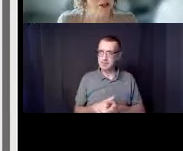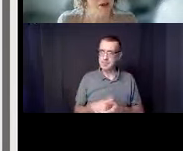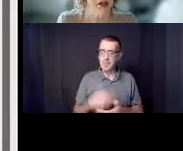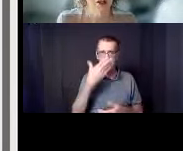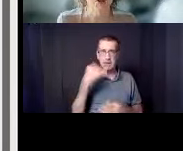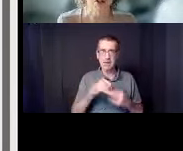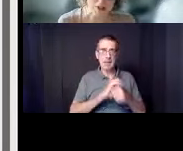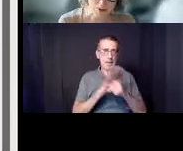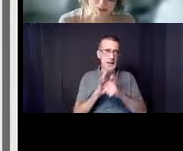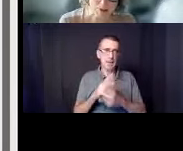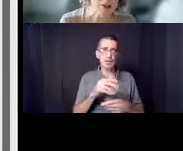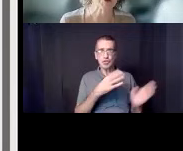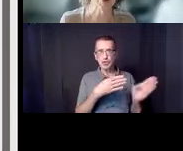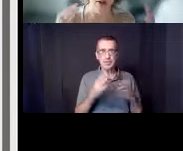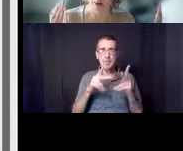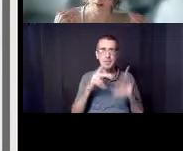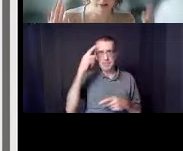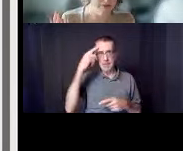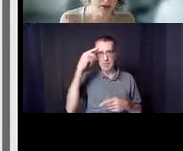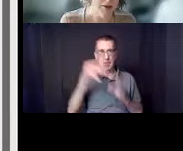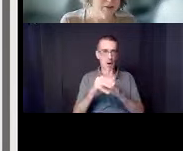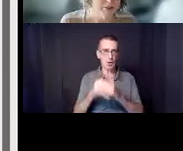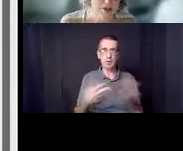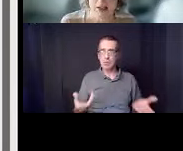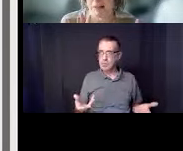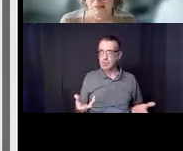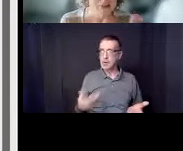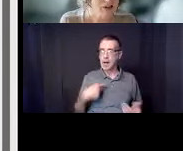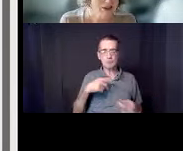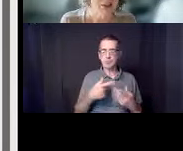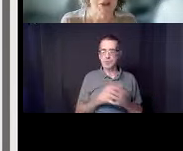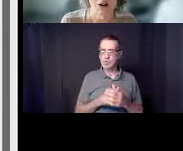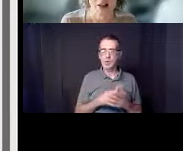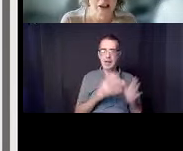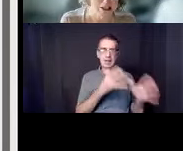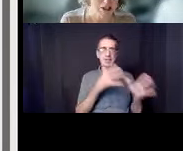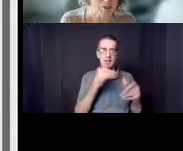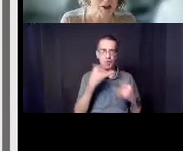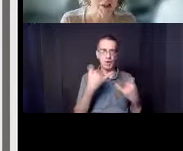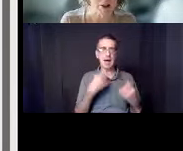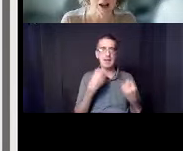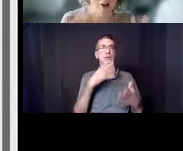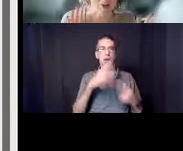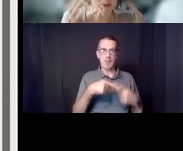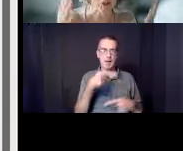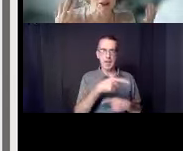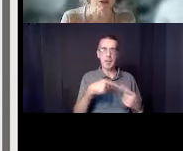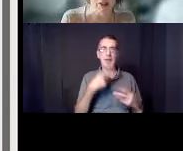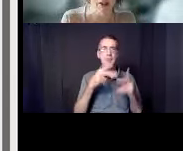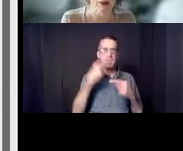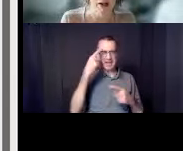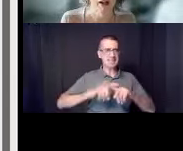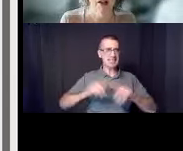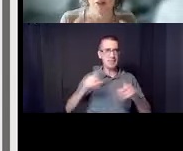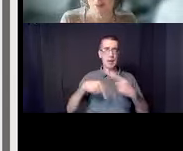the pandemic. So shifting people's mental models, and I'm just going to leave that there for now. Lots to talk about there, but having people think